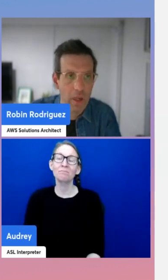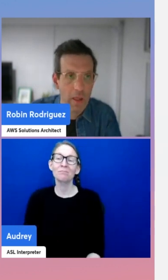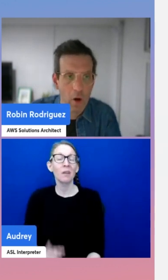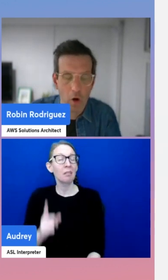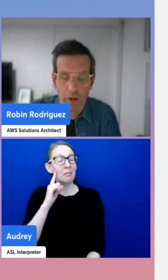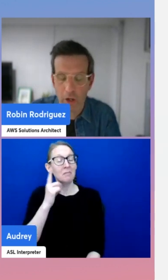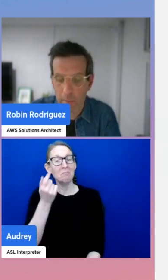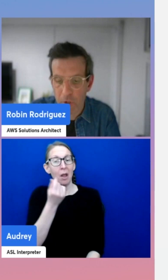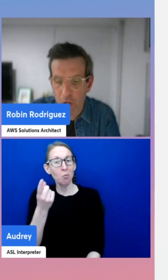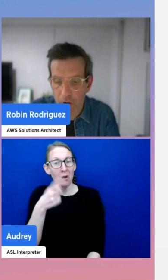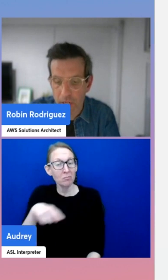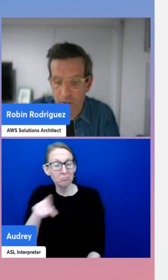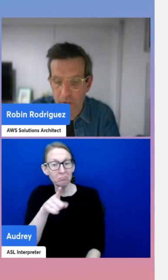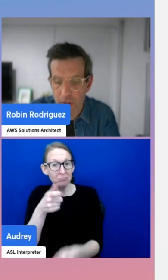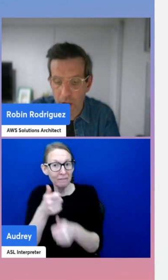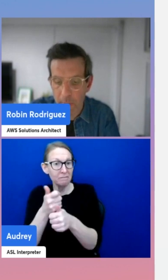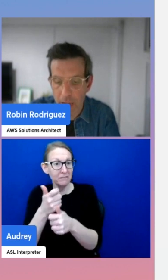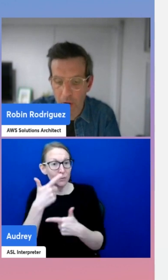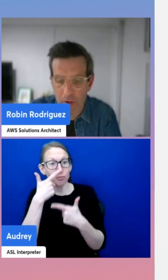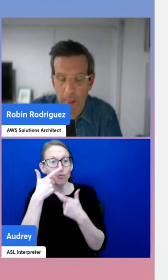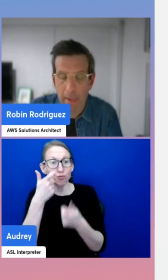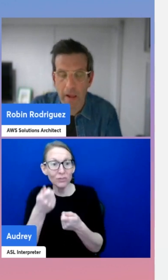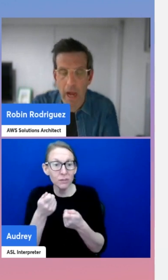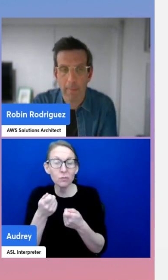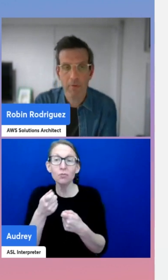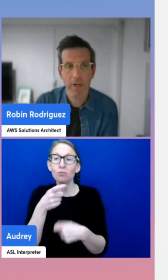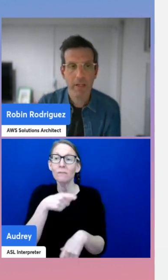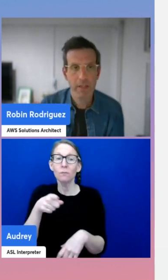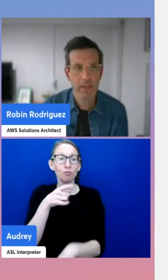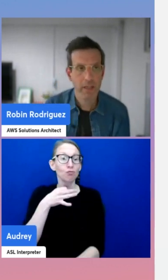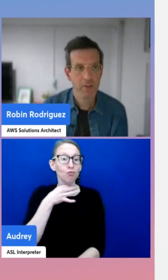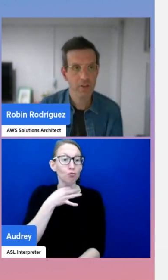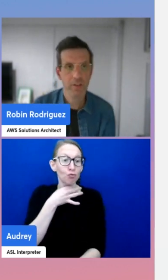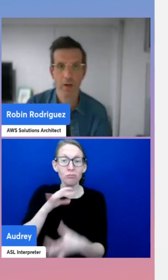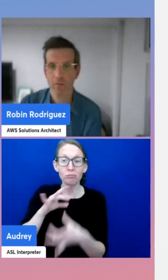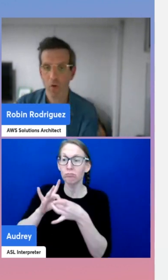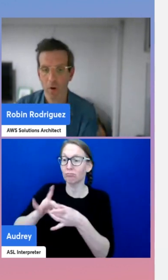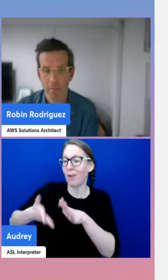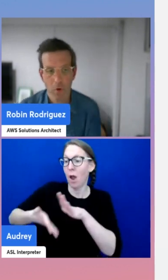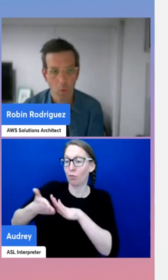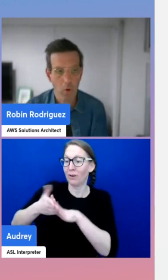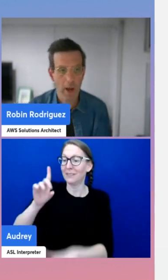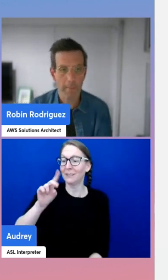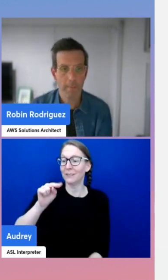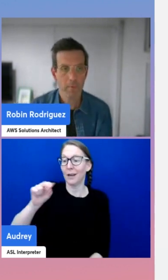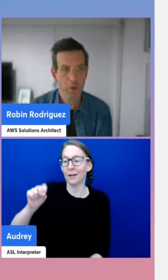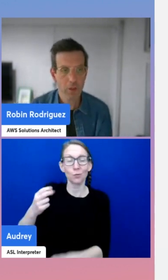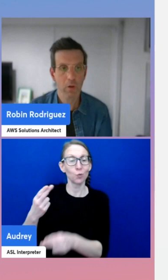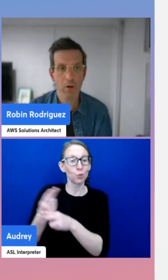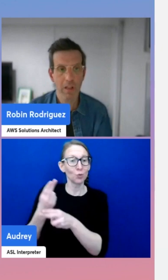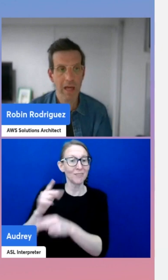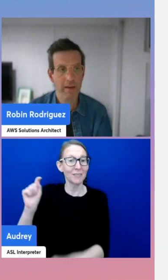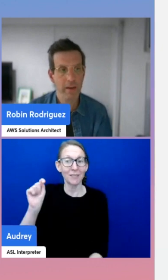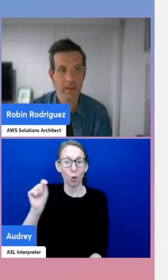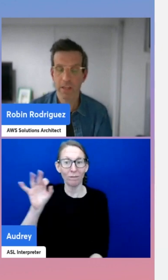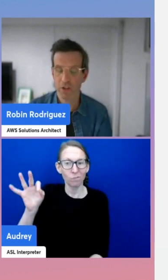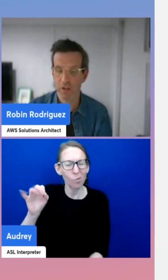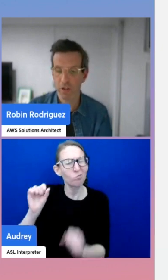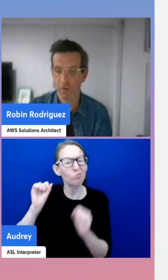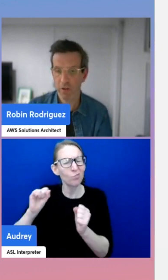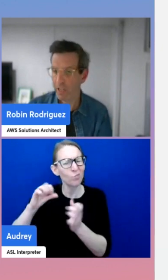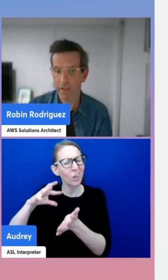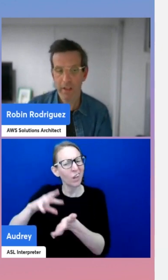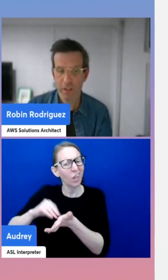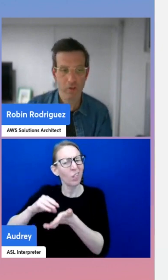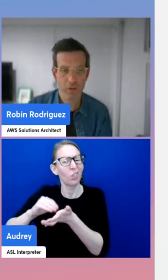interested or curious about operating DNS using Terraform could learn a lot addition